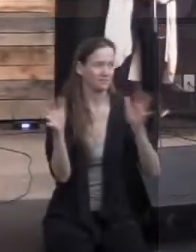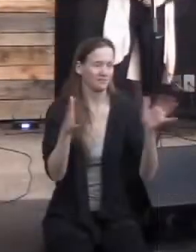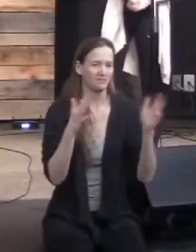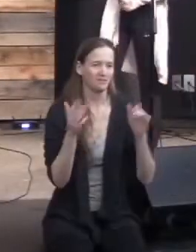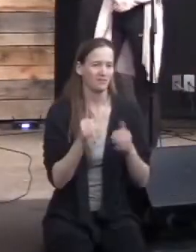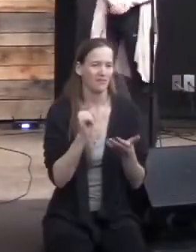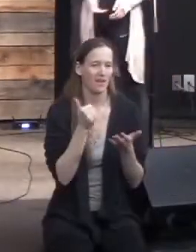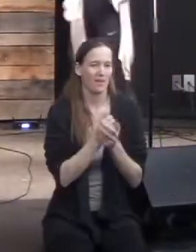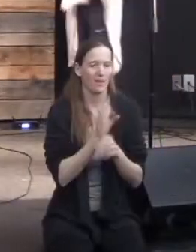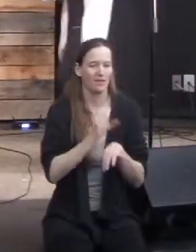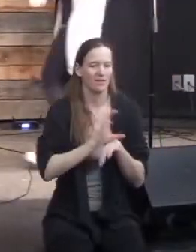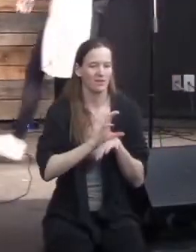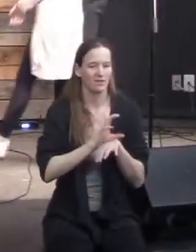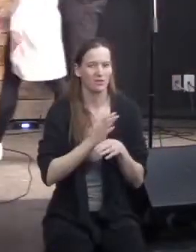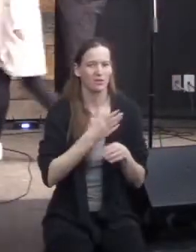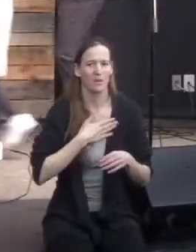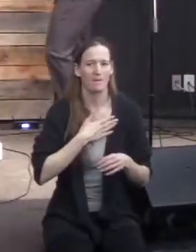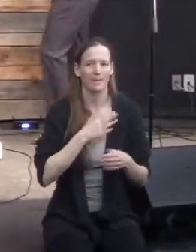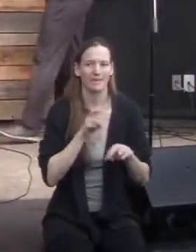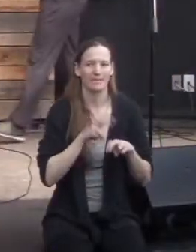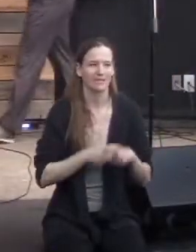well. Amen, church. Please be seated.